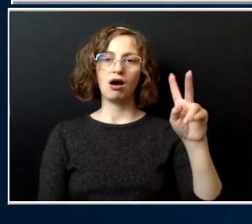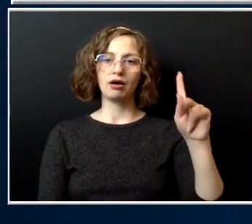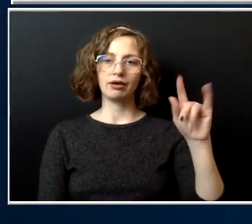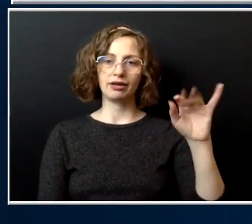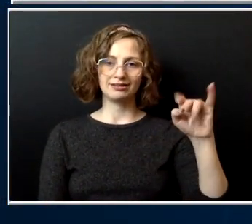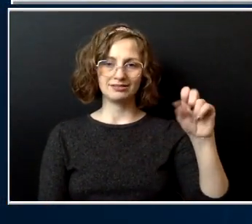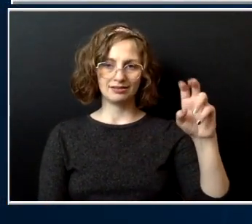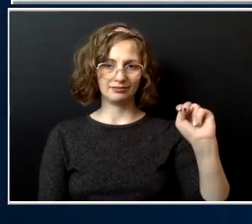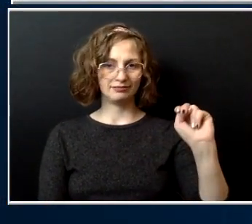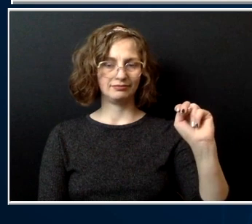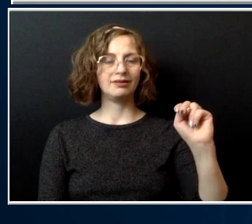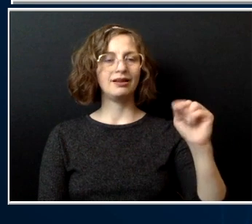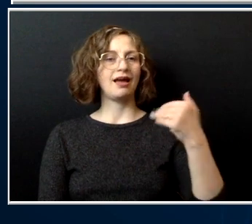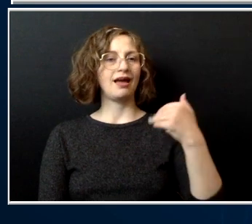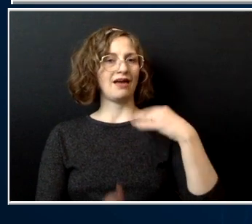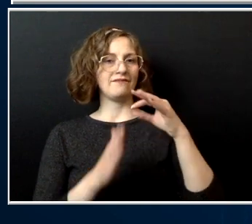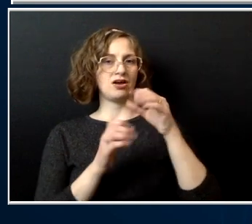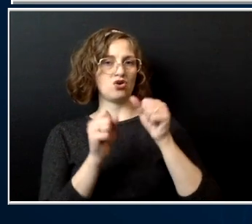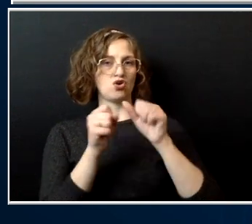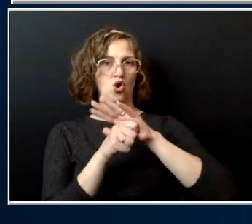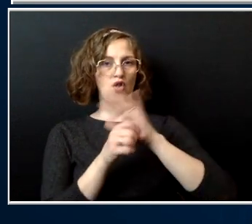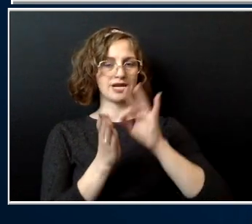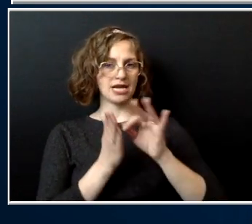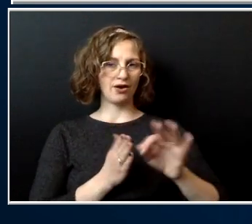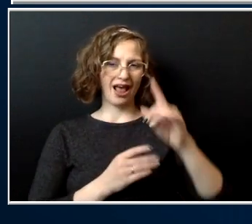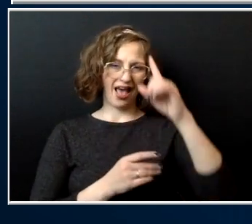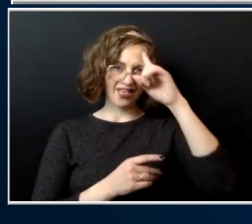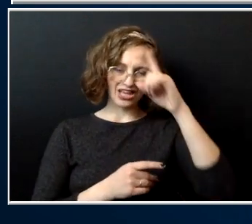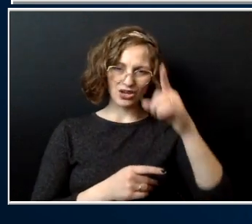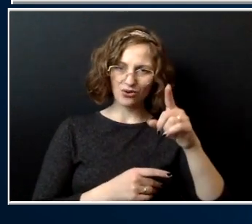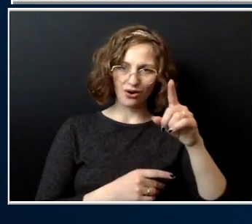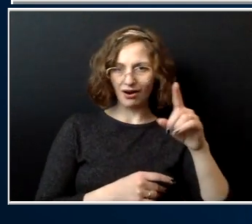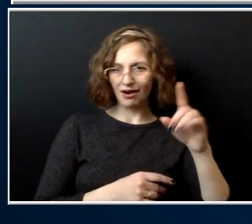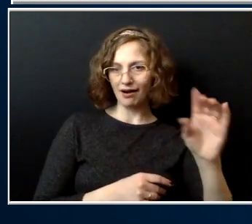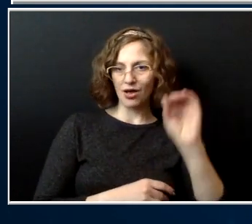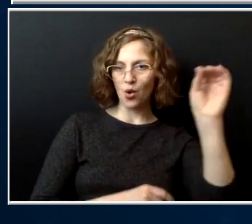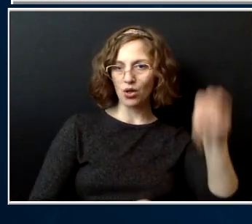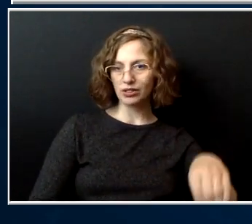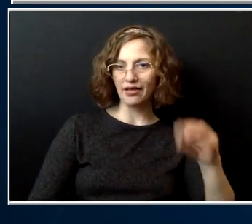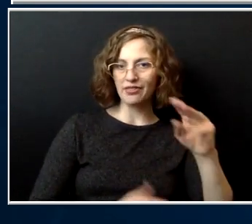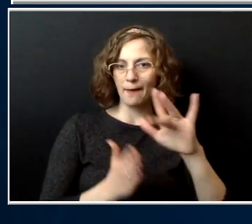think he's out in the Southwest Kansas City market, Olathe Medical Center. Hawk.